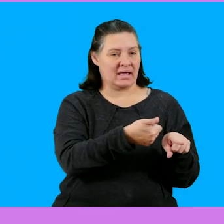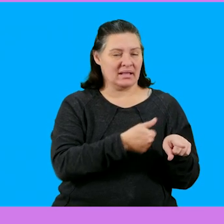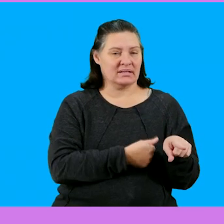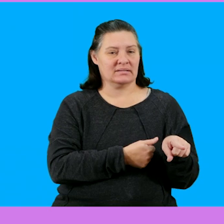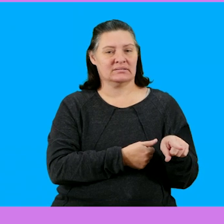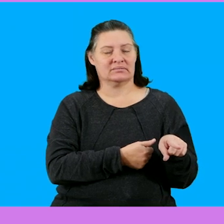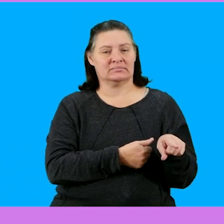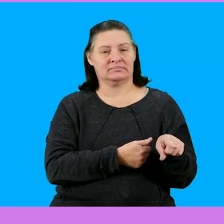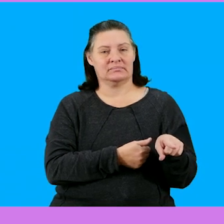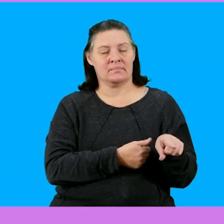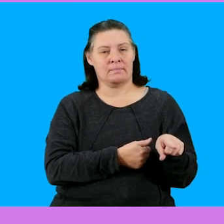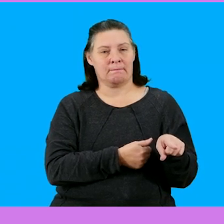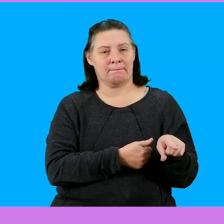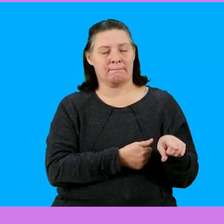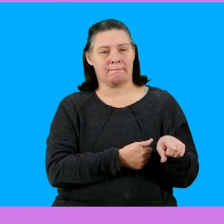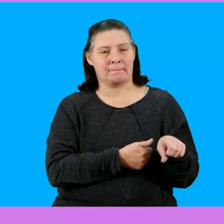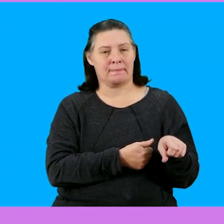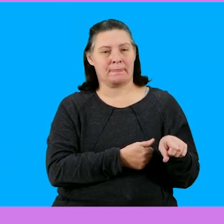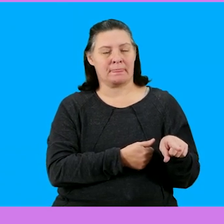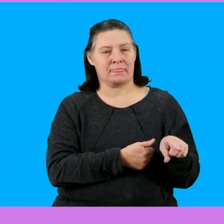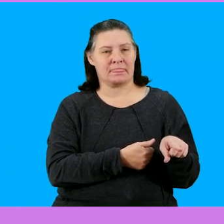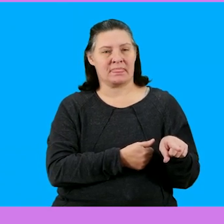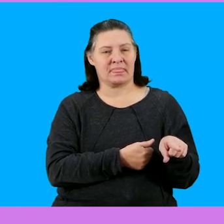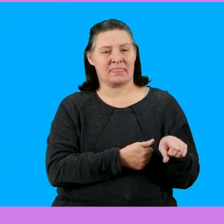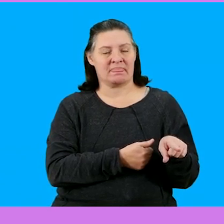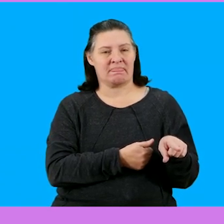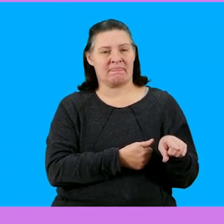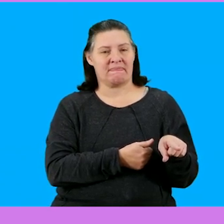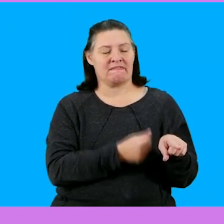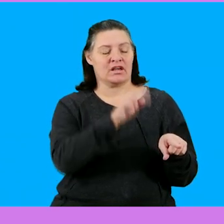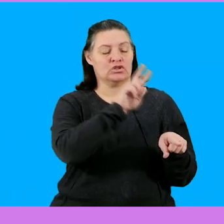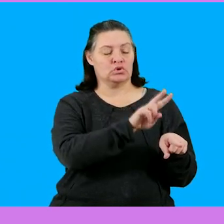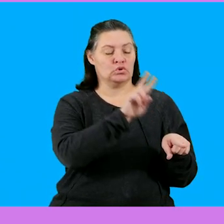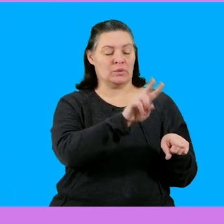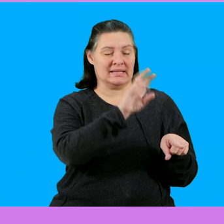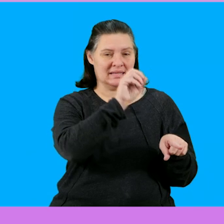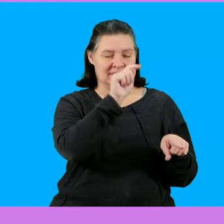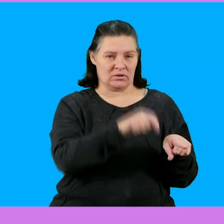and let me quickly just double check what that answer is. There we see it's